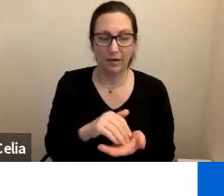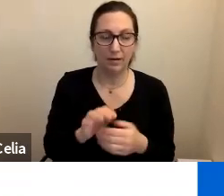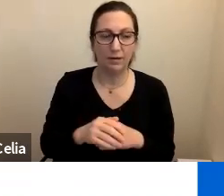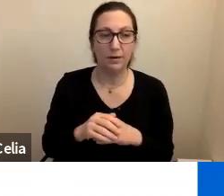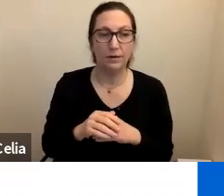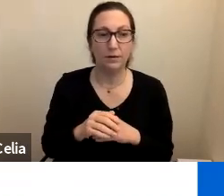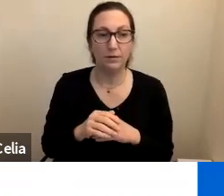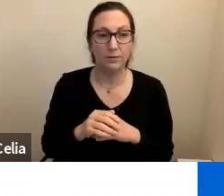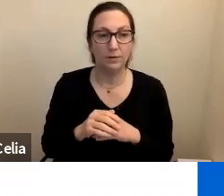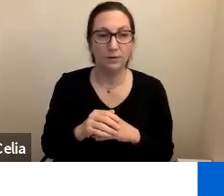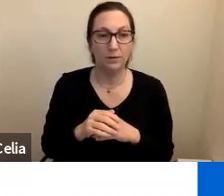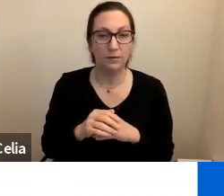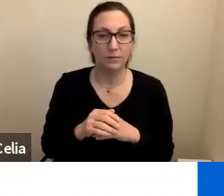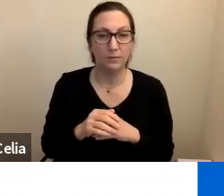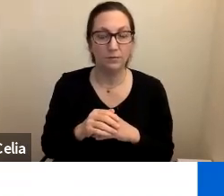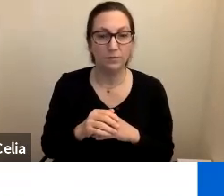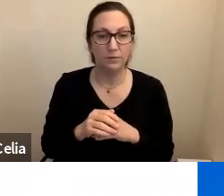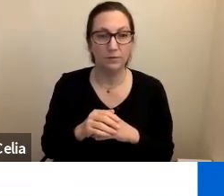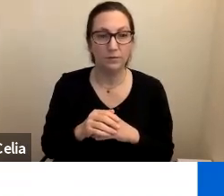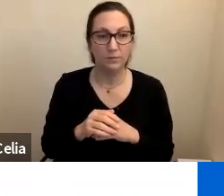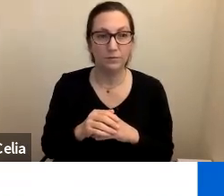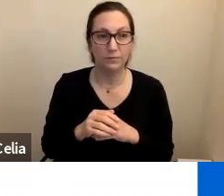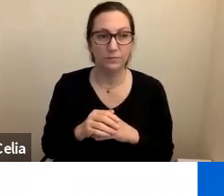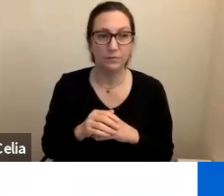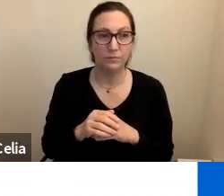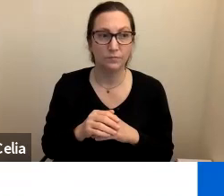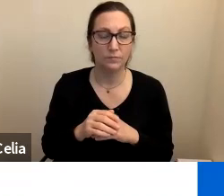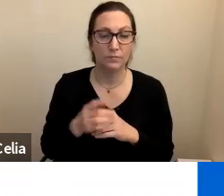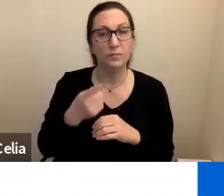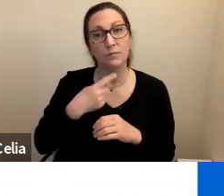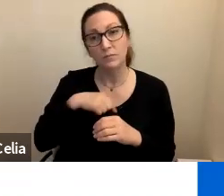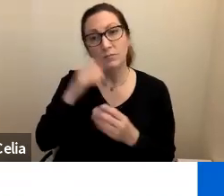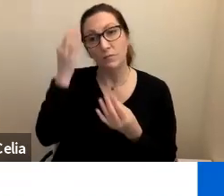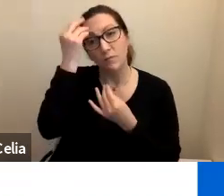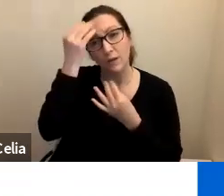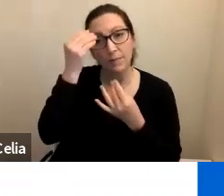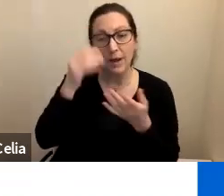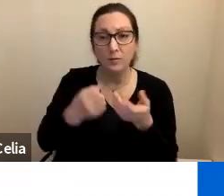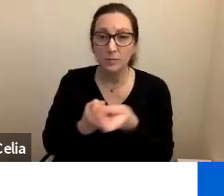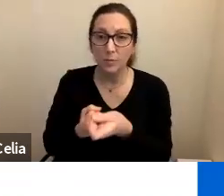thinking about what supports look like,